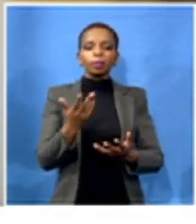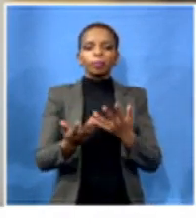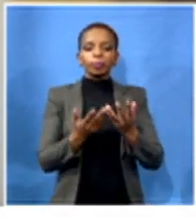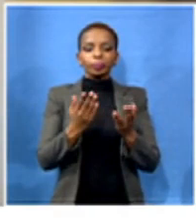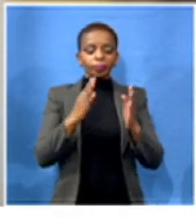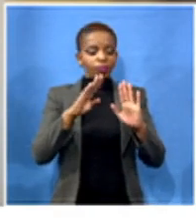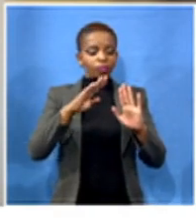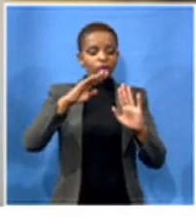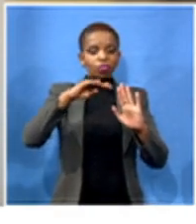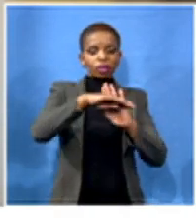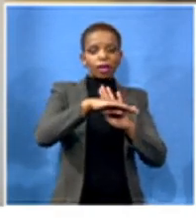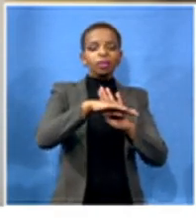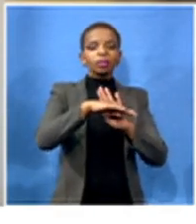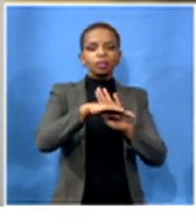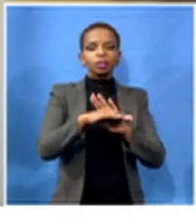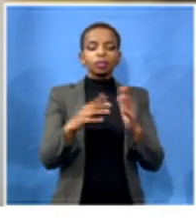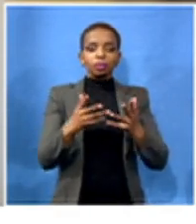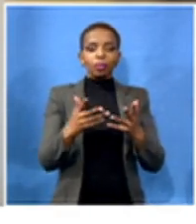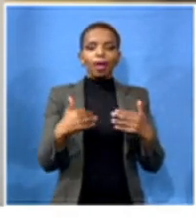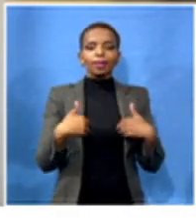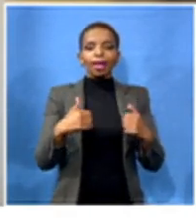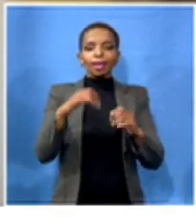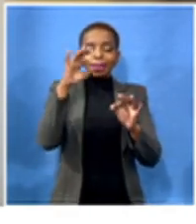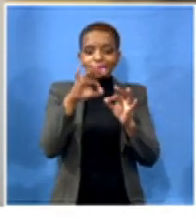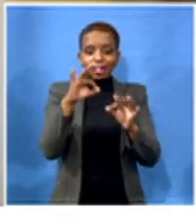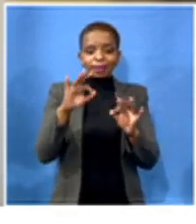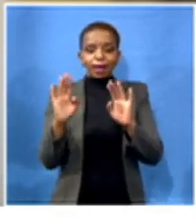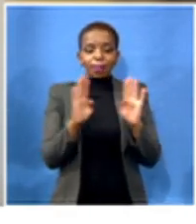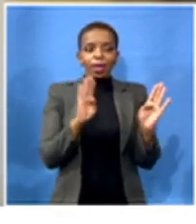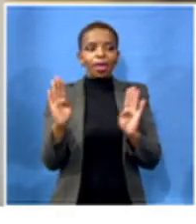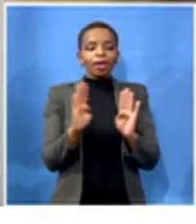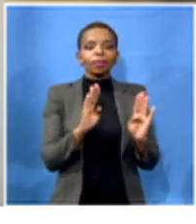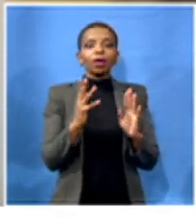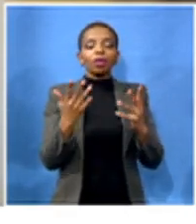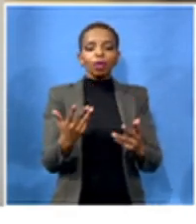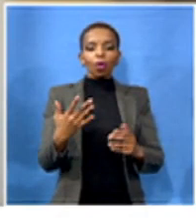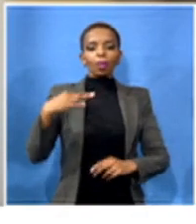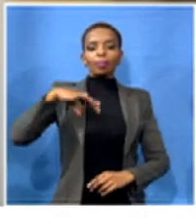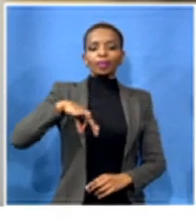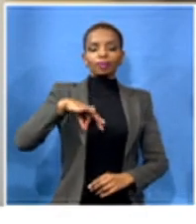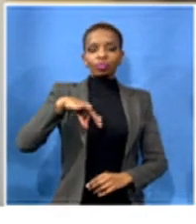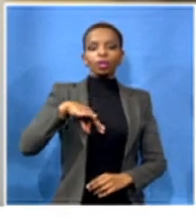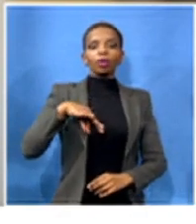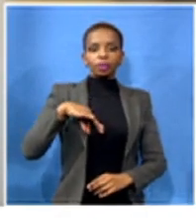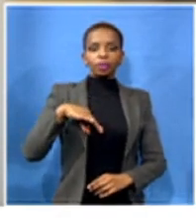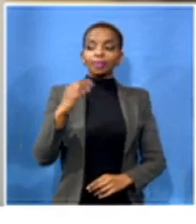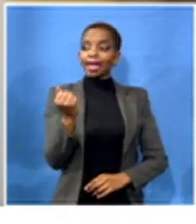in the health-seeking behavior of beneficiaries, and they don't